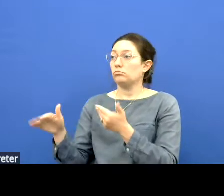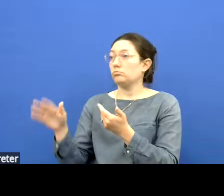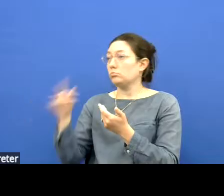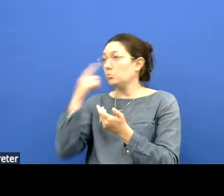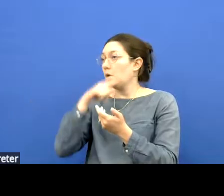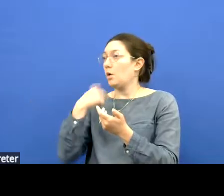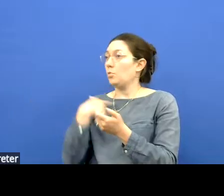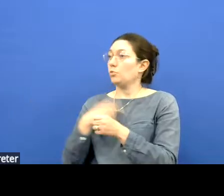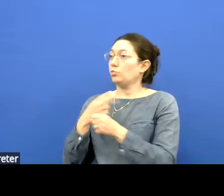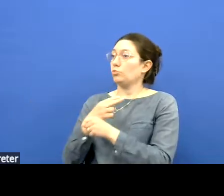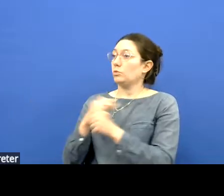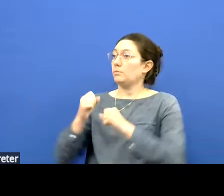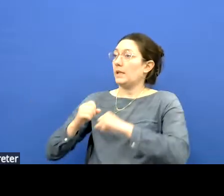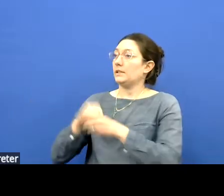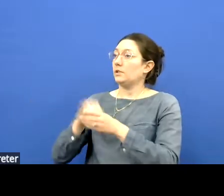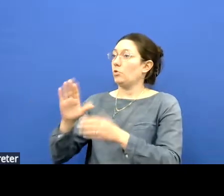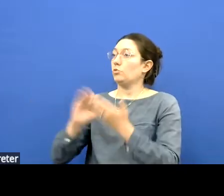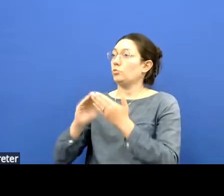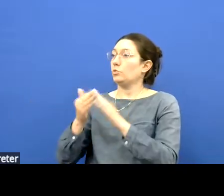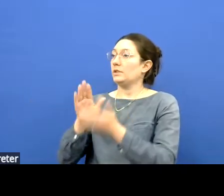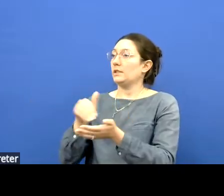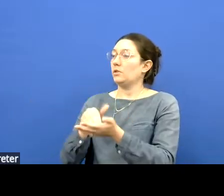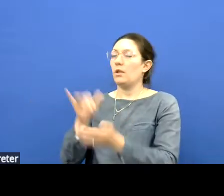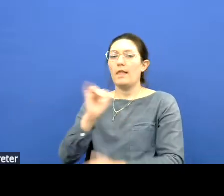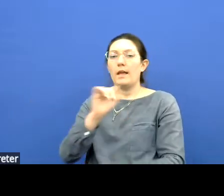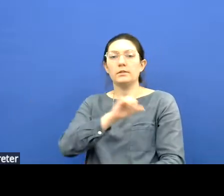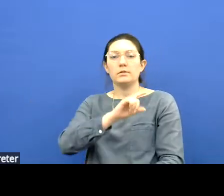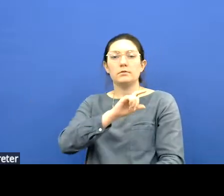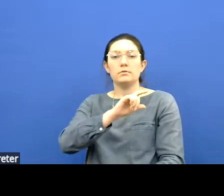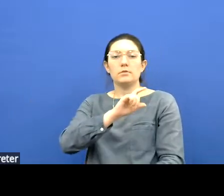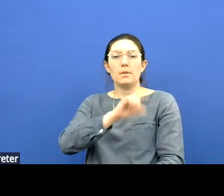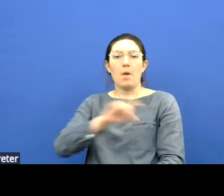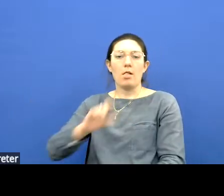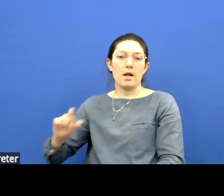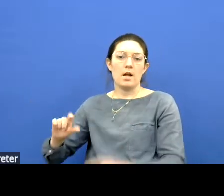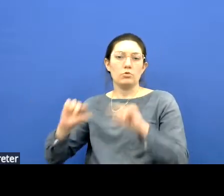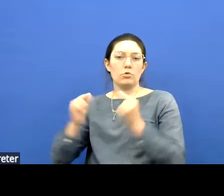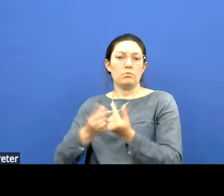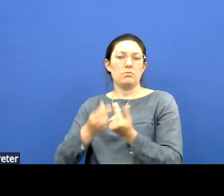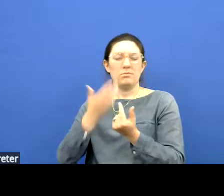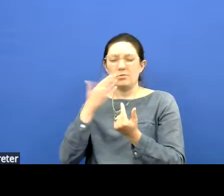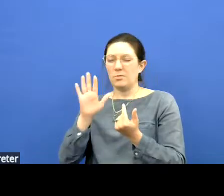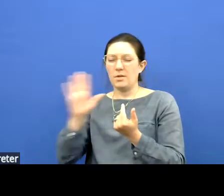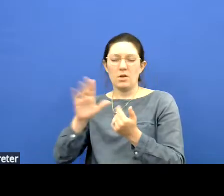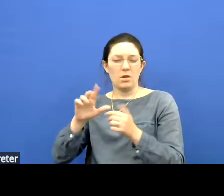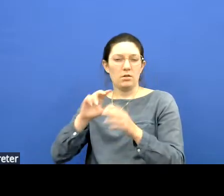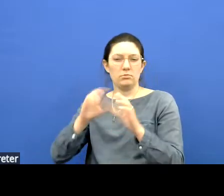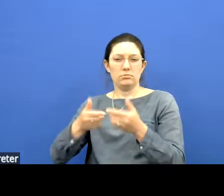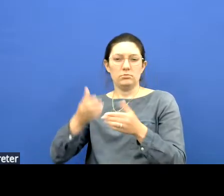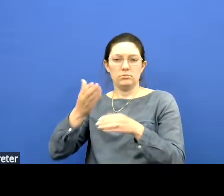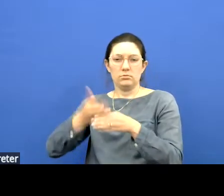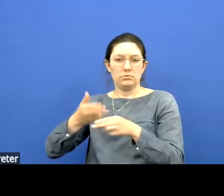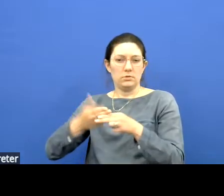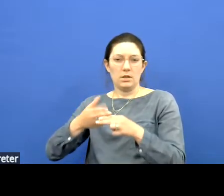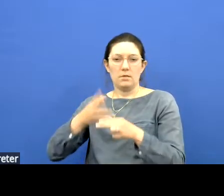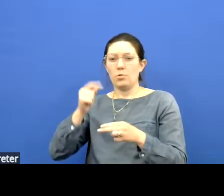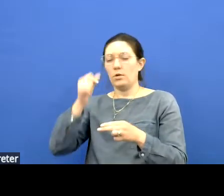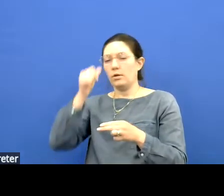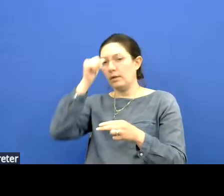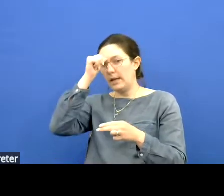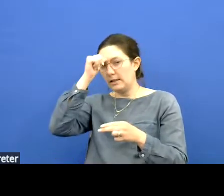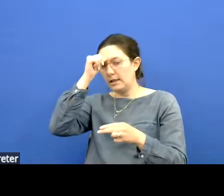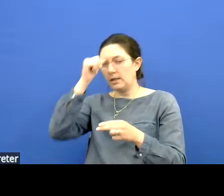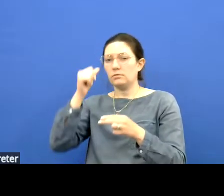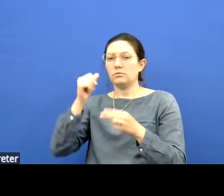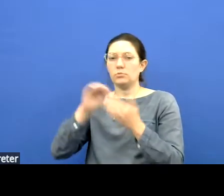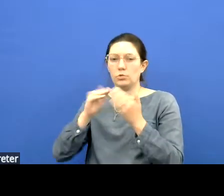space in your community center. So people like the Nepali Community Organization, I don't know what their real names, but I'm just calling it the Indian Community Organization.